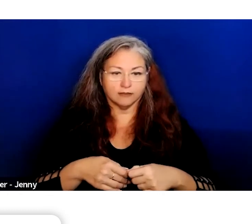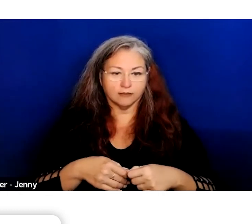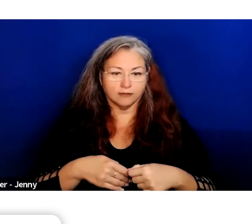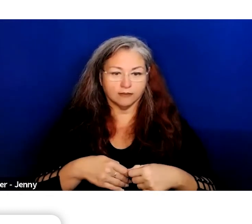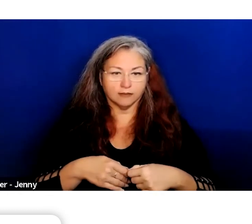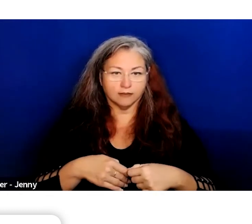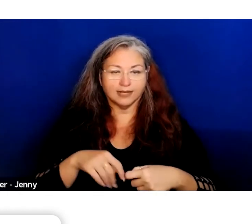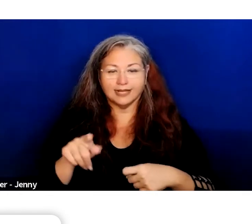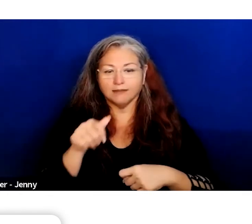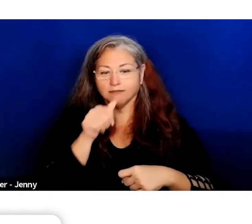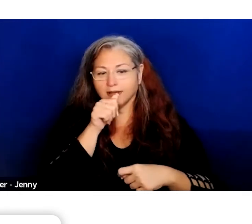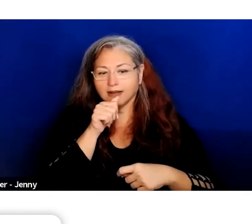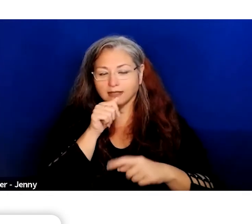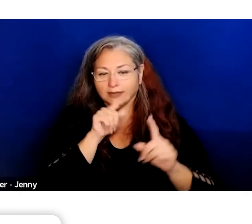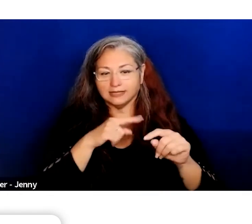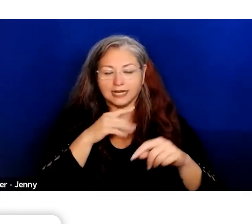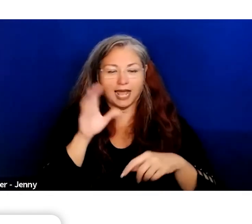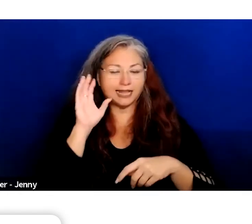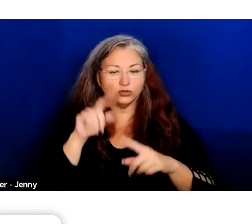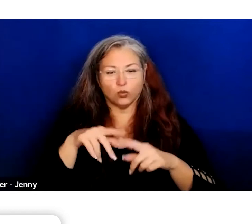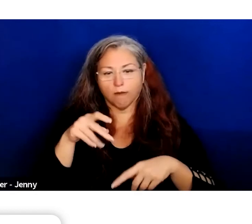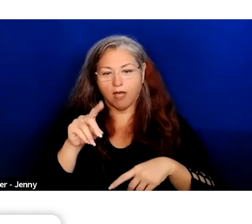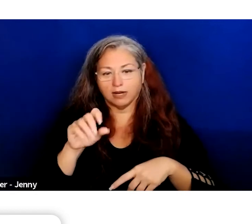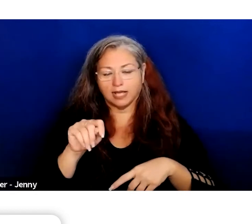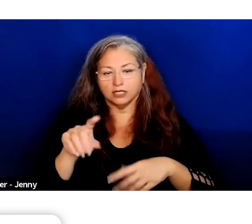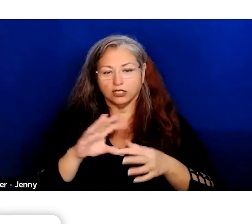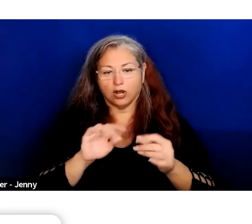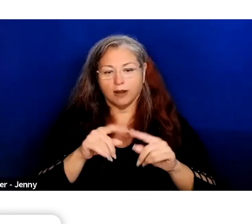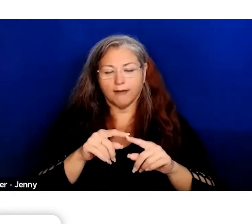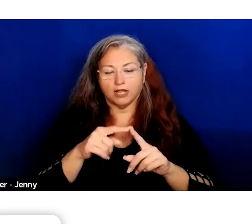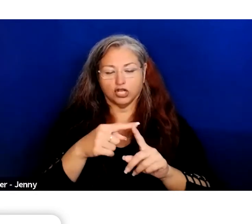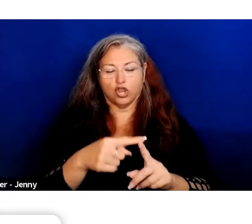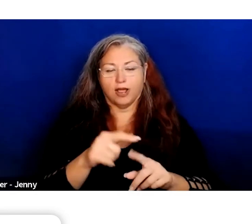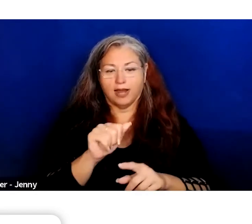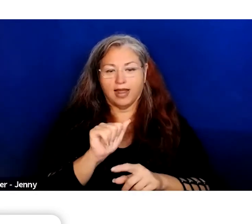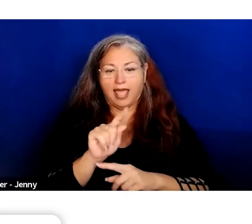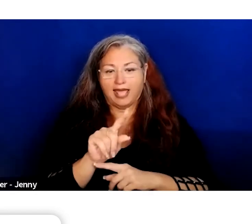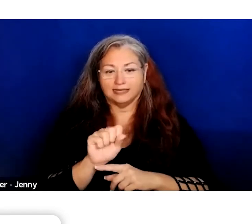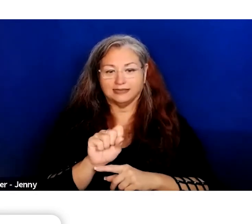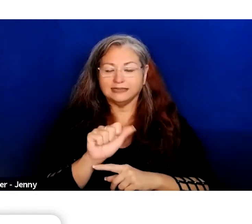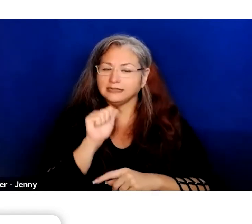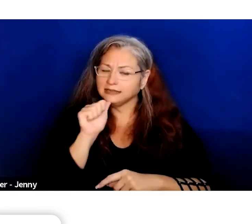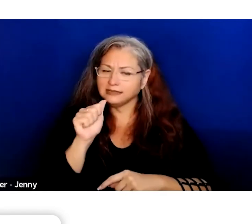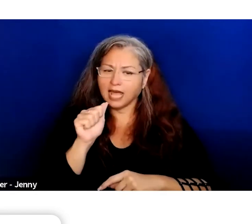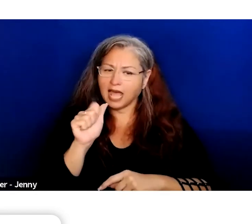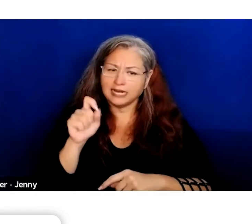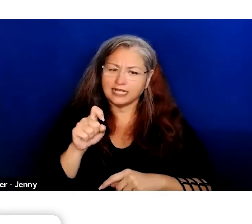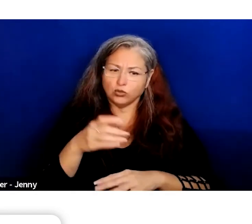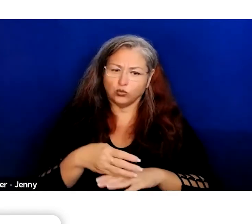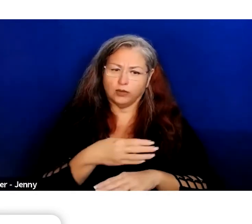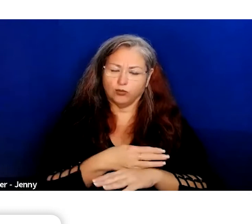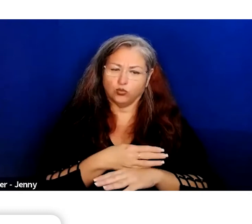An anonymous attendee asked, I listened to a podcast that talked about how targeted ads are actually not necessary to improve our